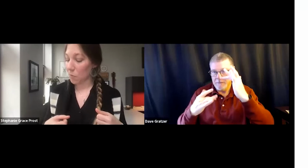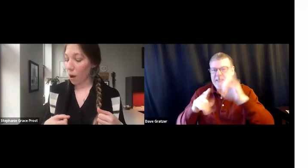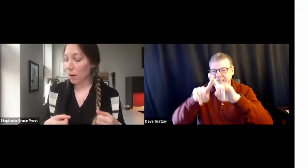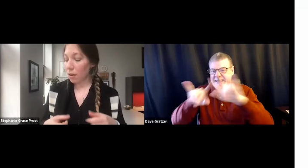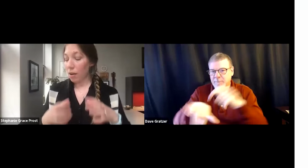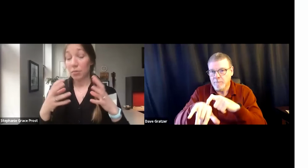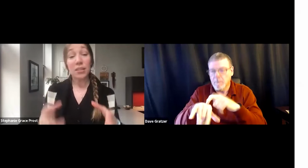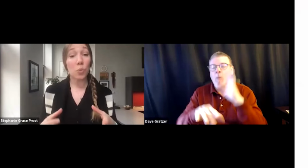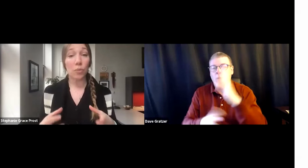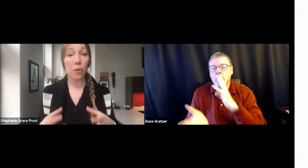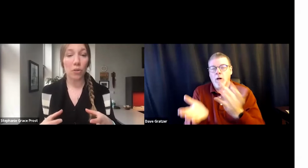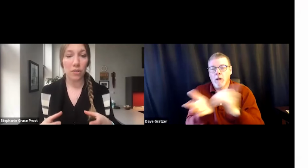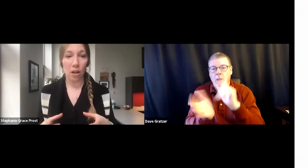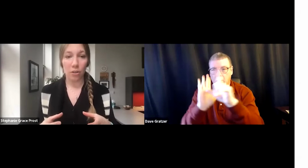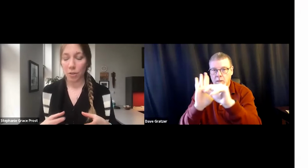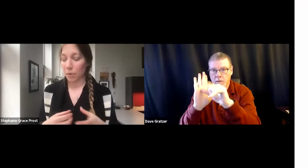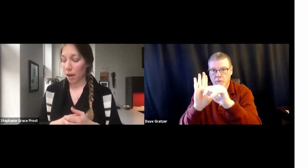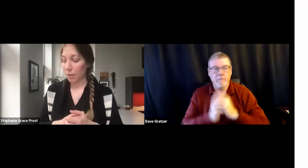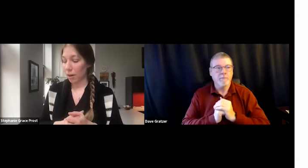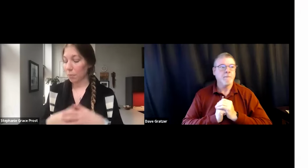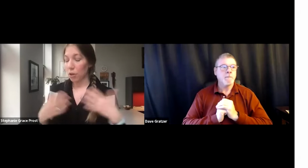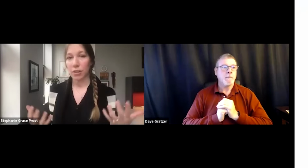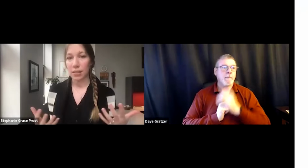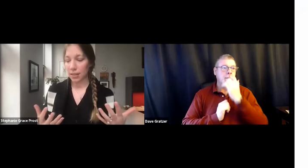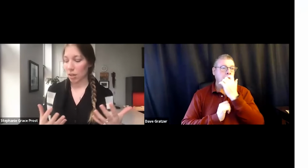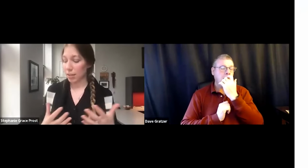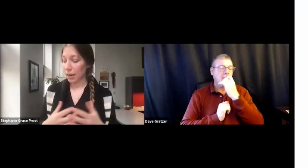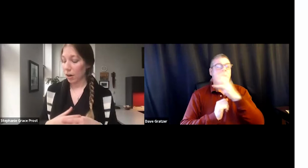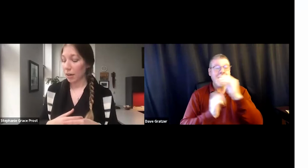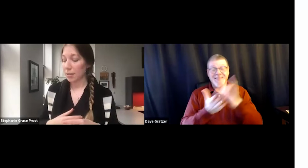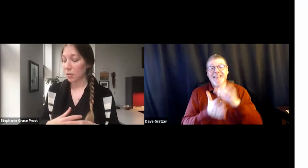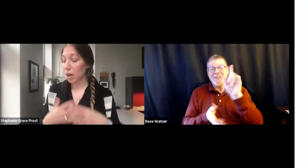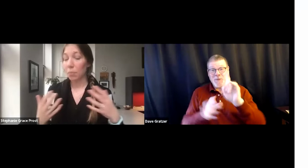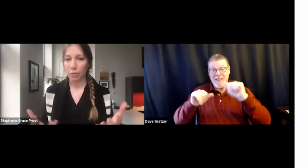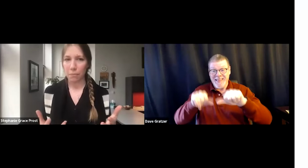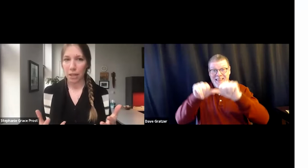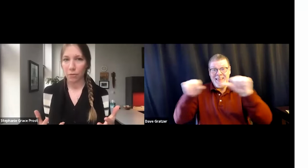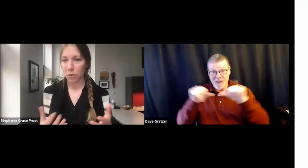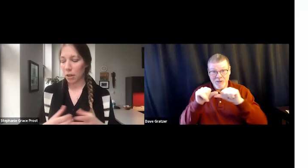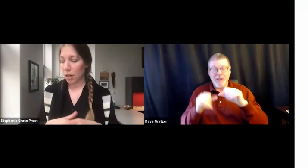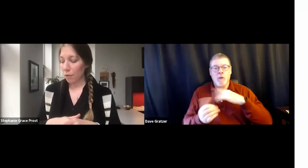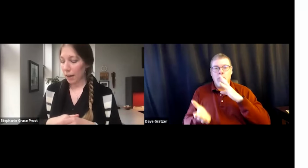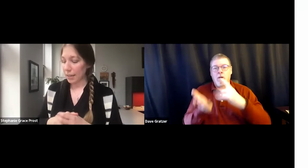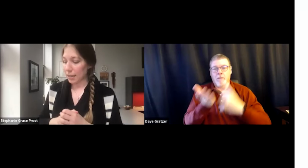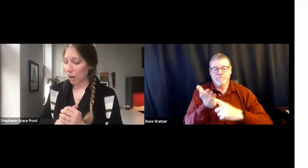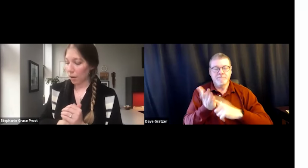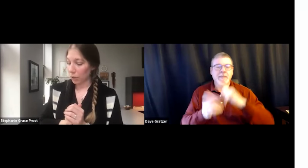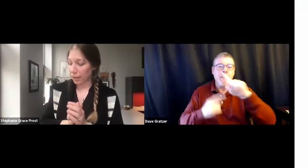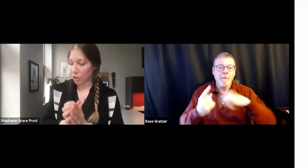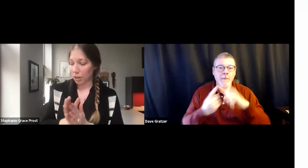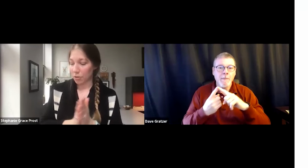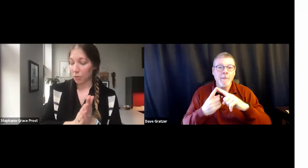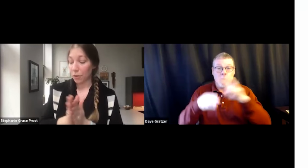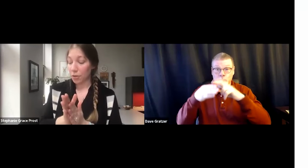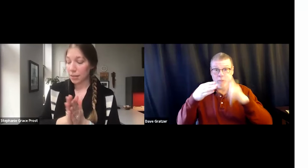tandem. So this is where the bulk of scholarship kind of emerges in this content area. And so a couple of meaningful findings I would